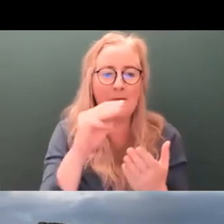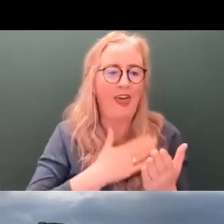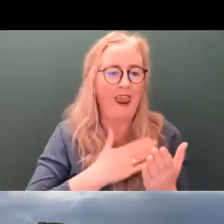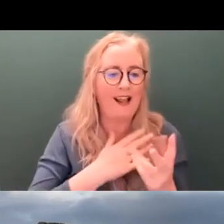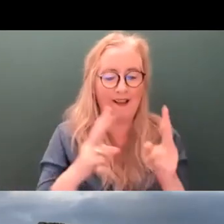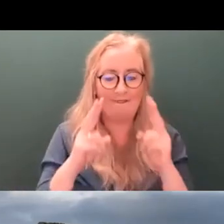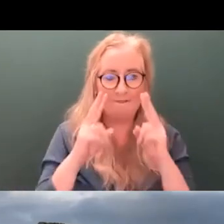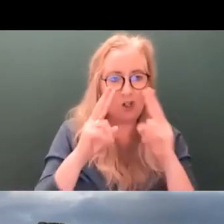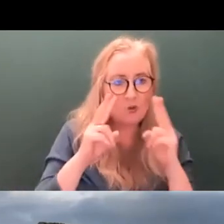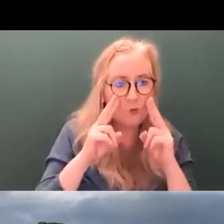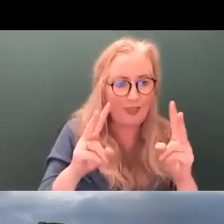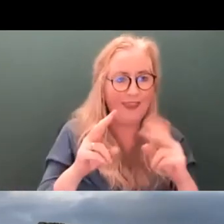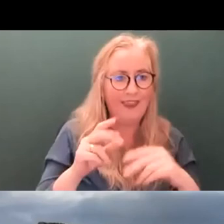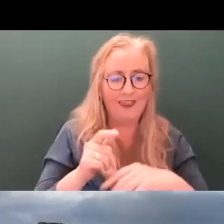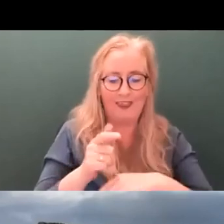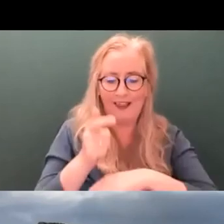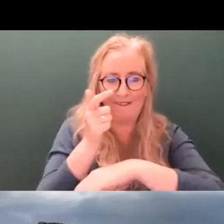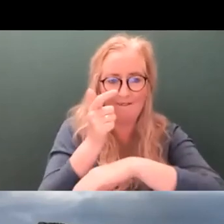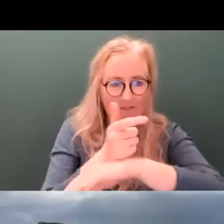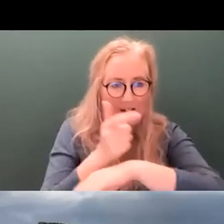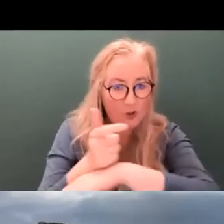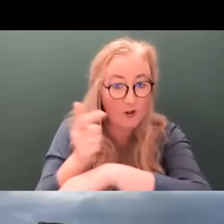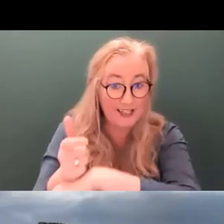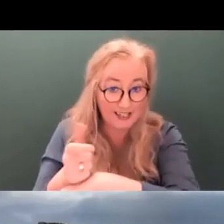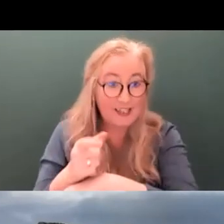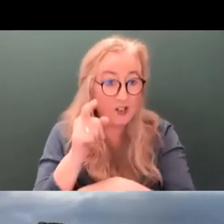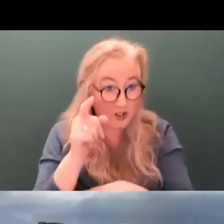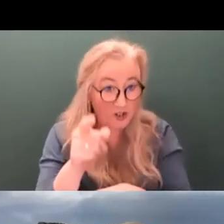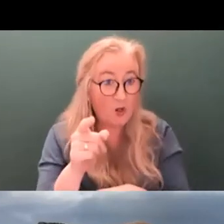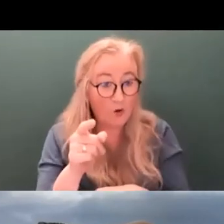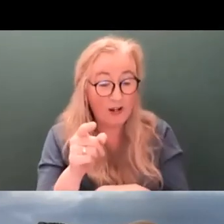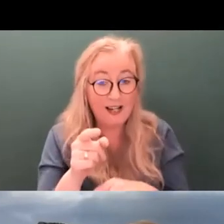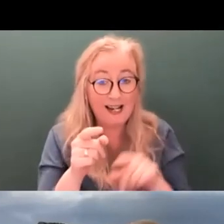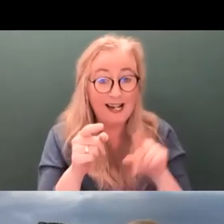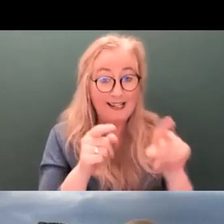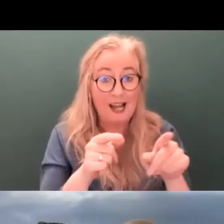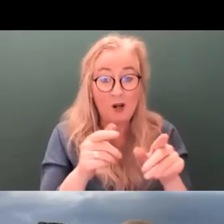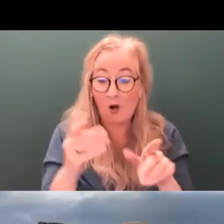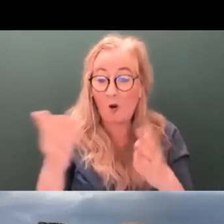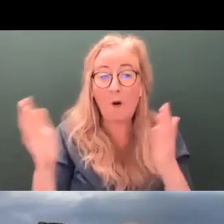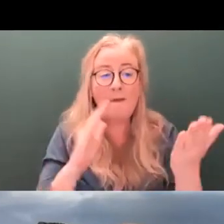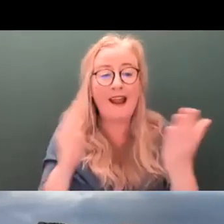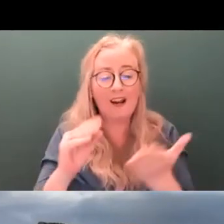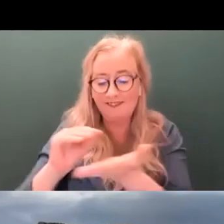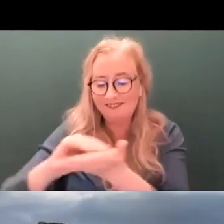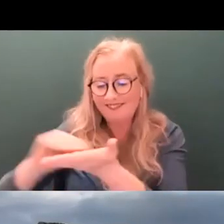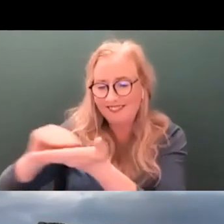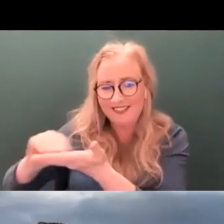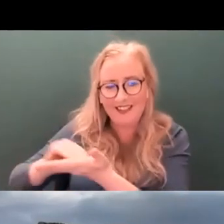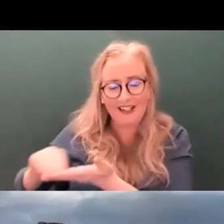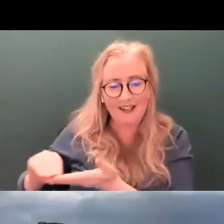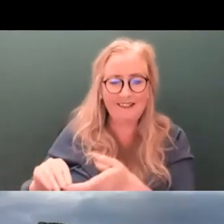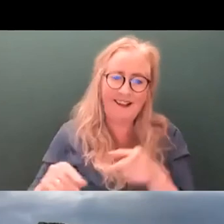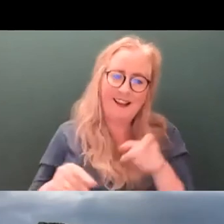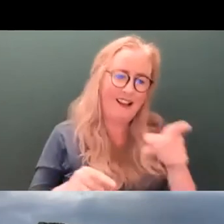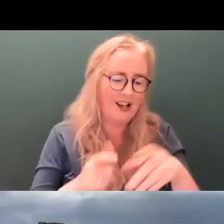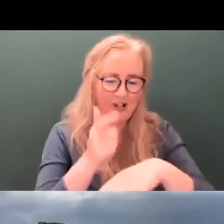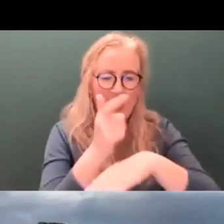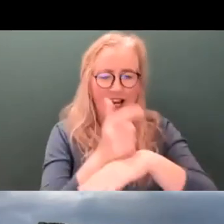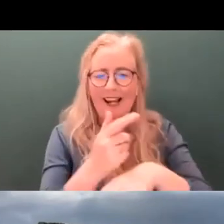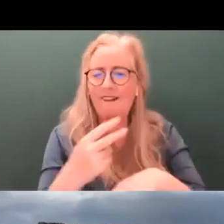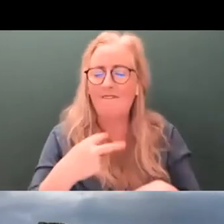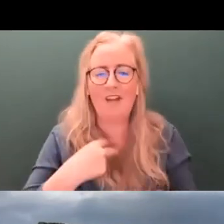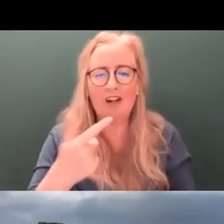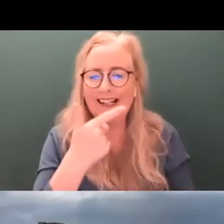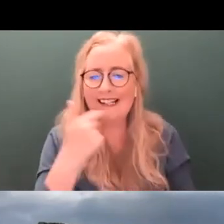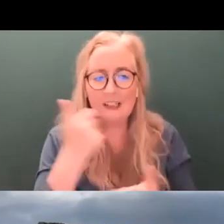heritage that's captured through, through that means compared to text. It's, it's so easy to share. Now